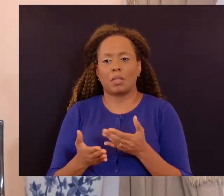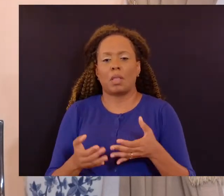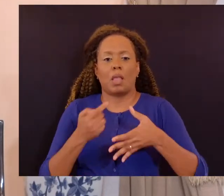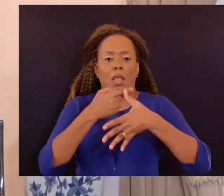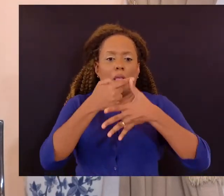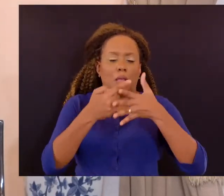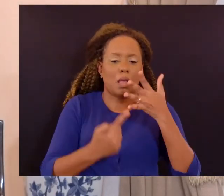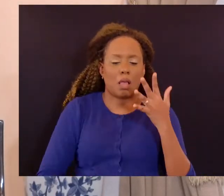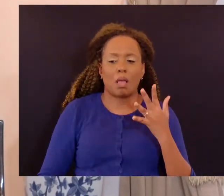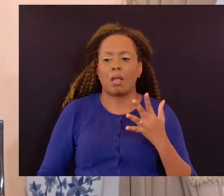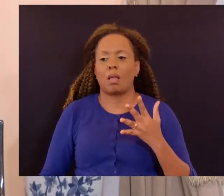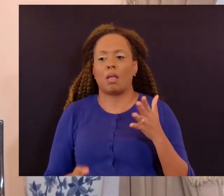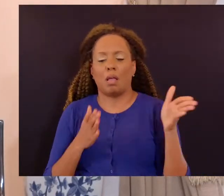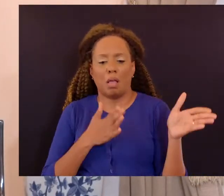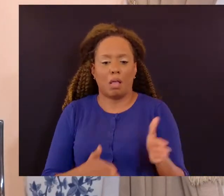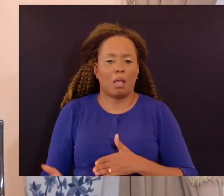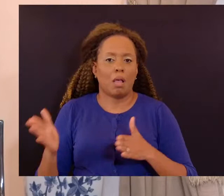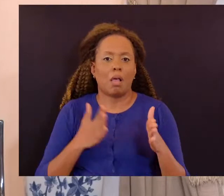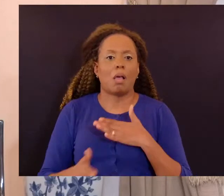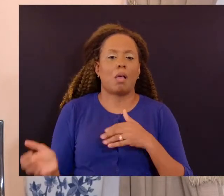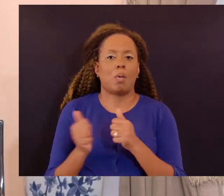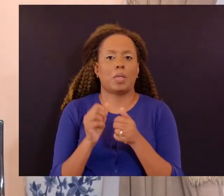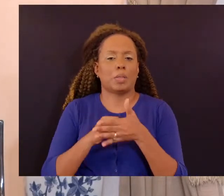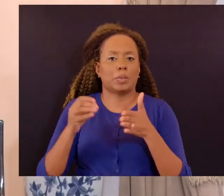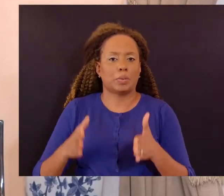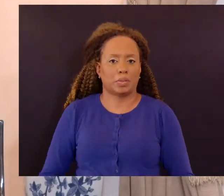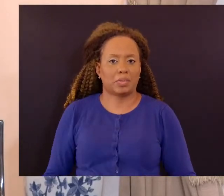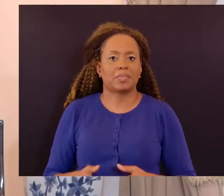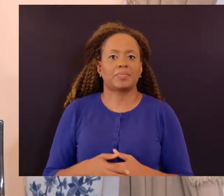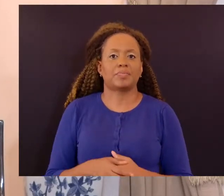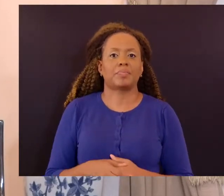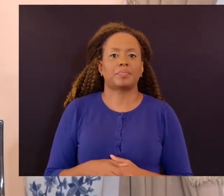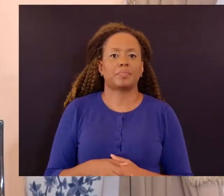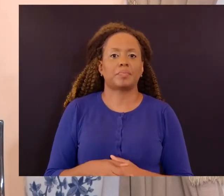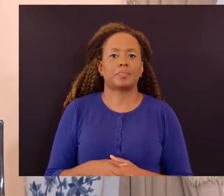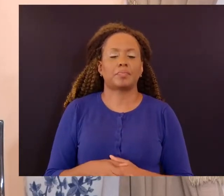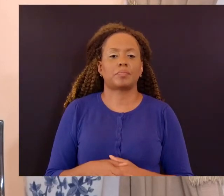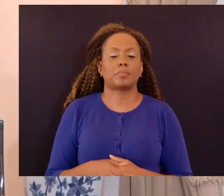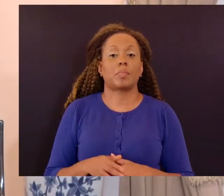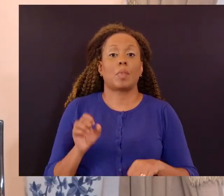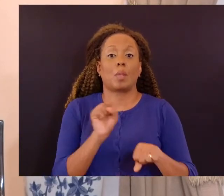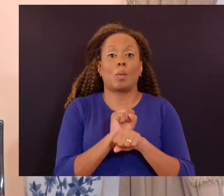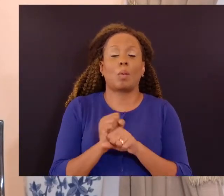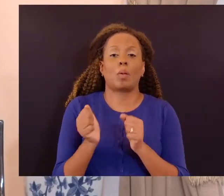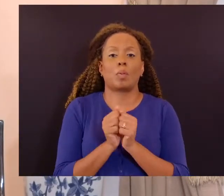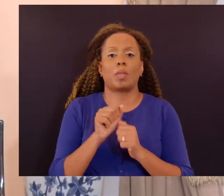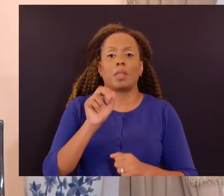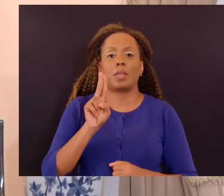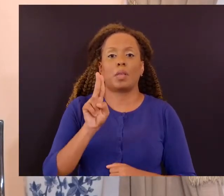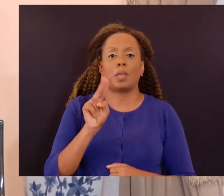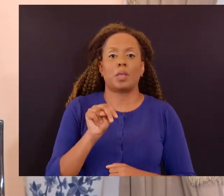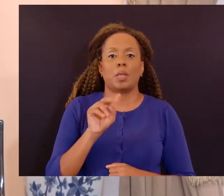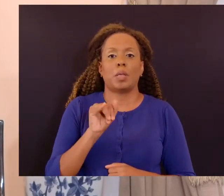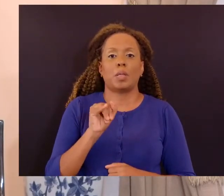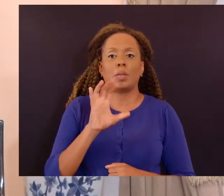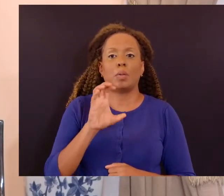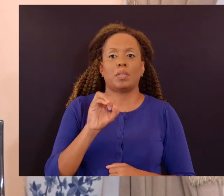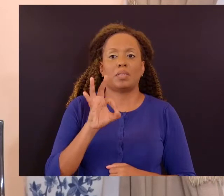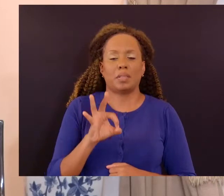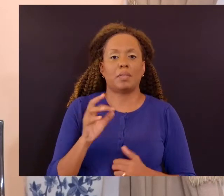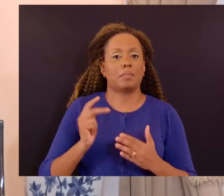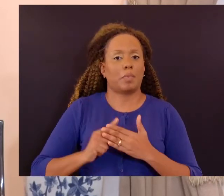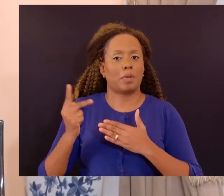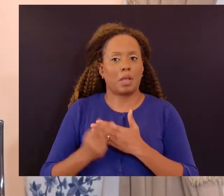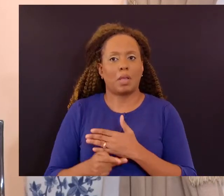of interventions with our students across the system. We've also worked with UNICEF on the Bunks Back to School program, trying